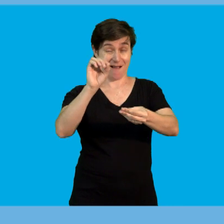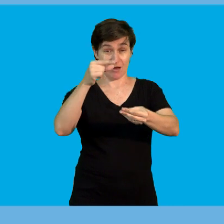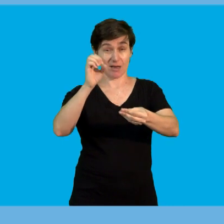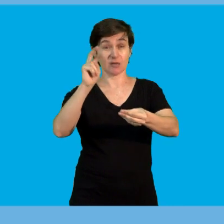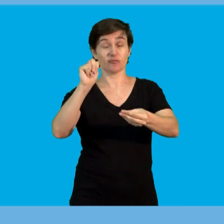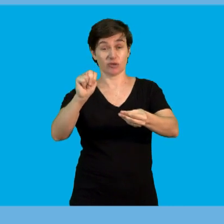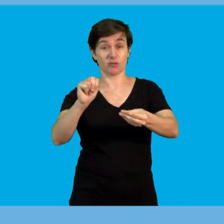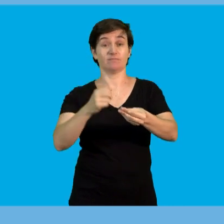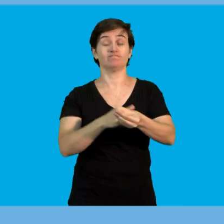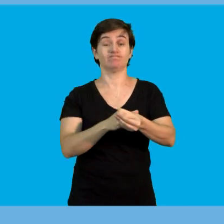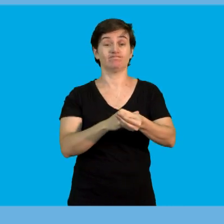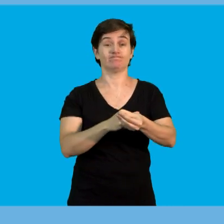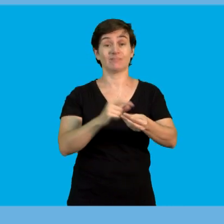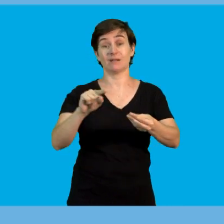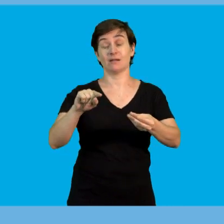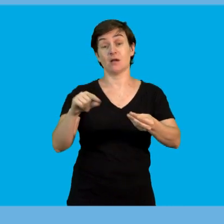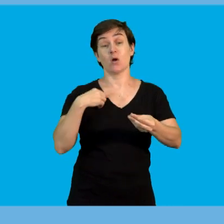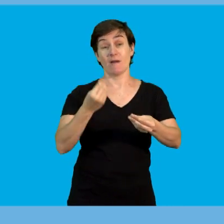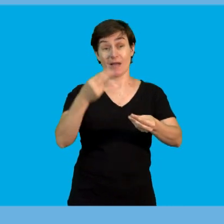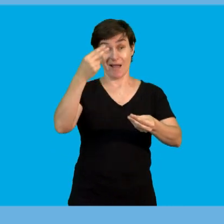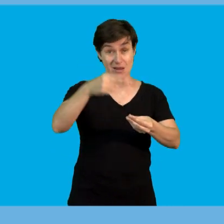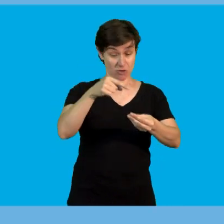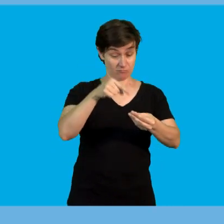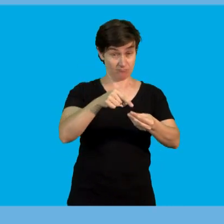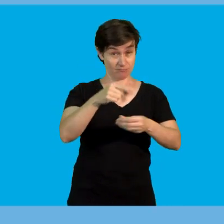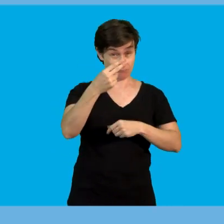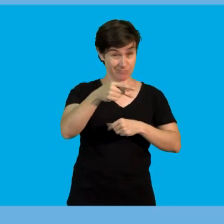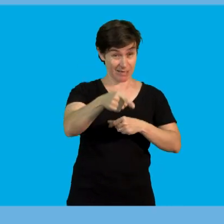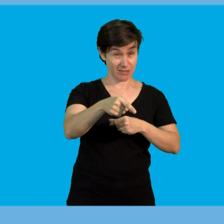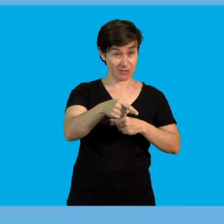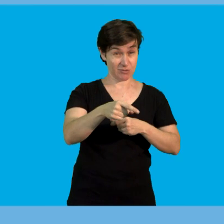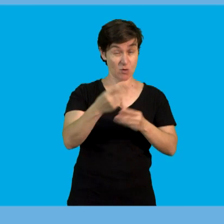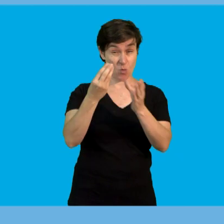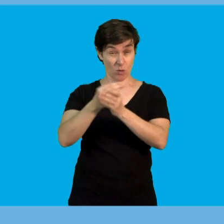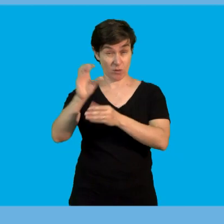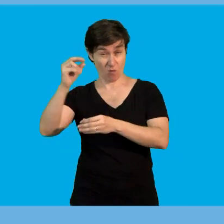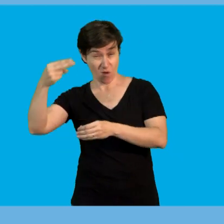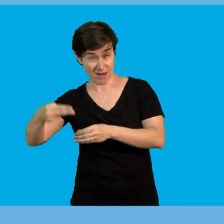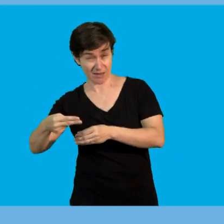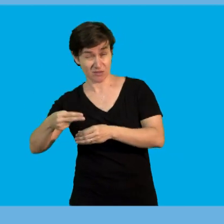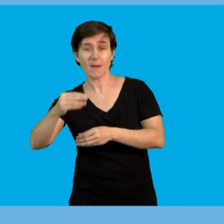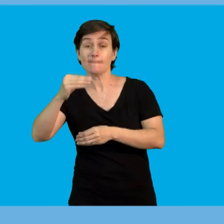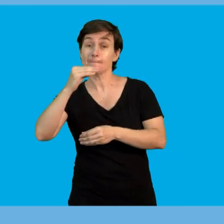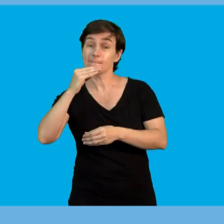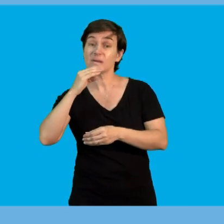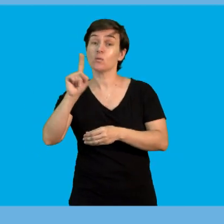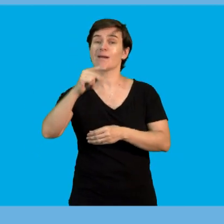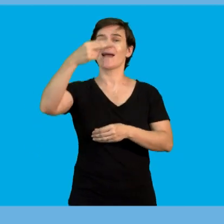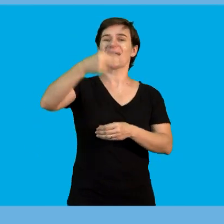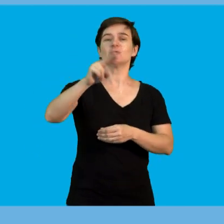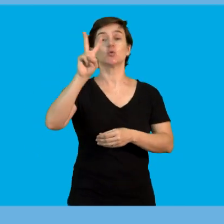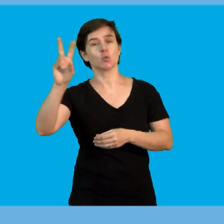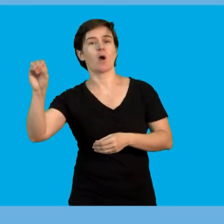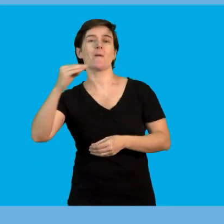hydroxide. We know that the hydroxide is OH. So when we have H and the OH, we know that that is going to give us